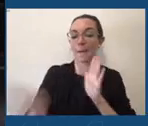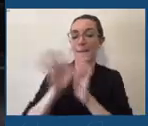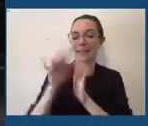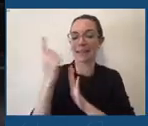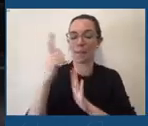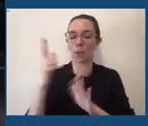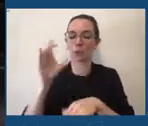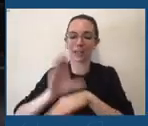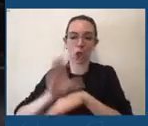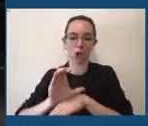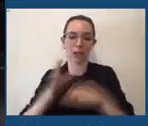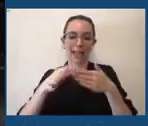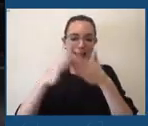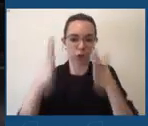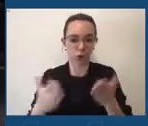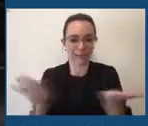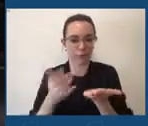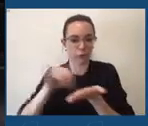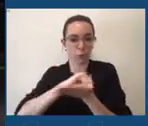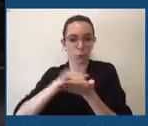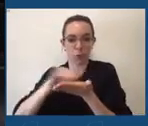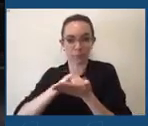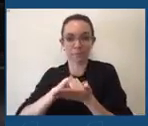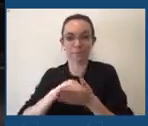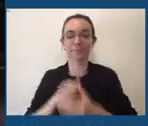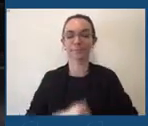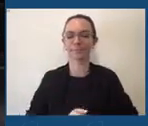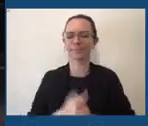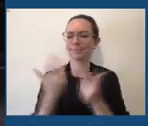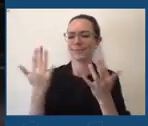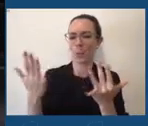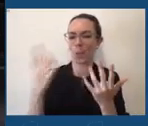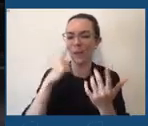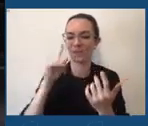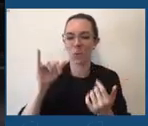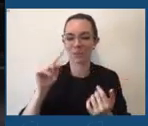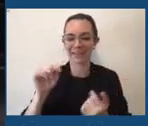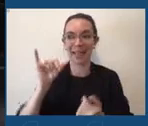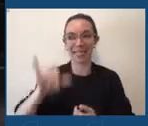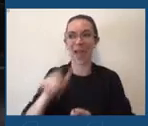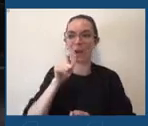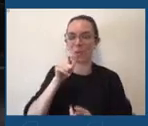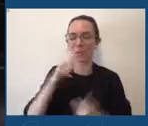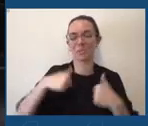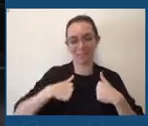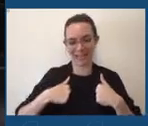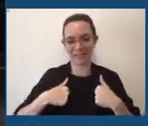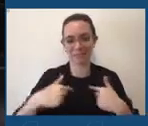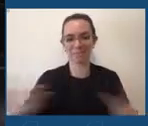leader in New York. Wait for it, that would be me.